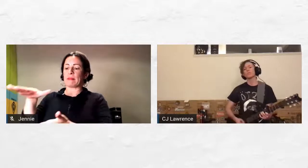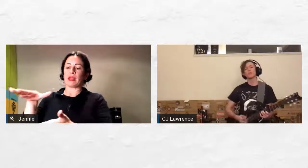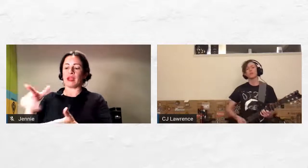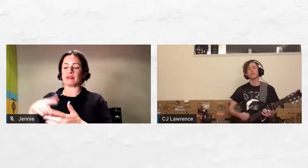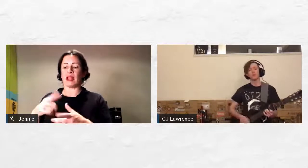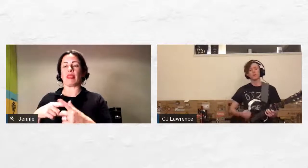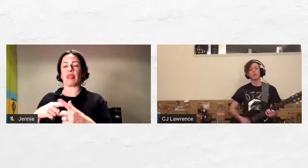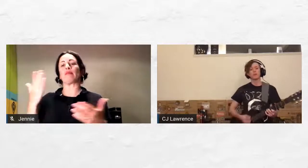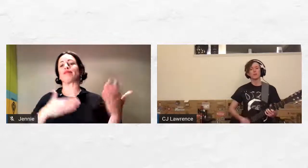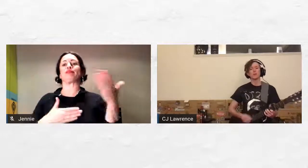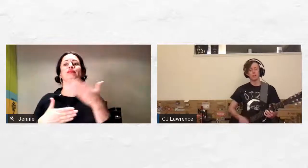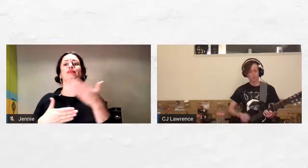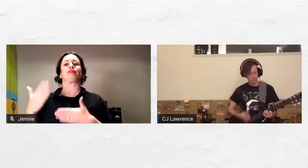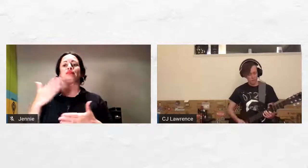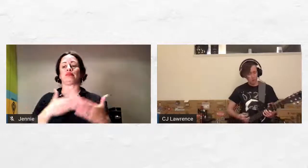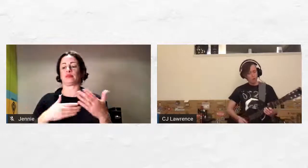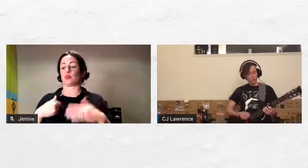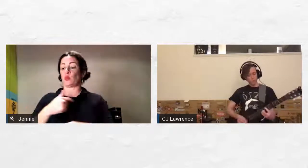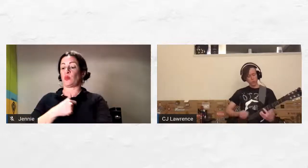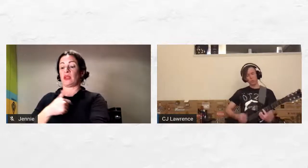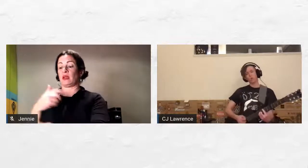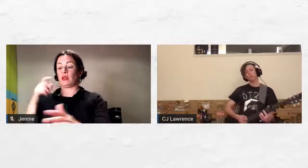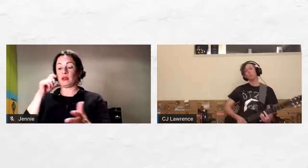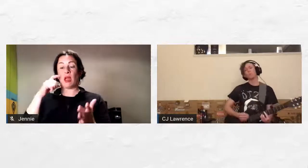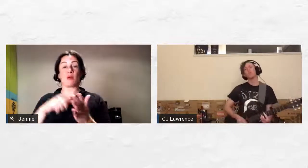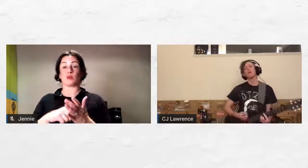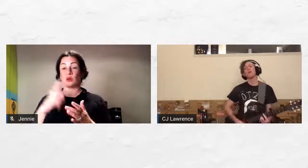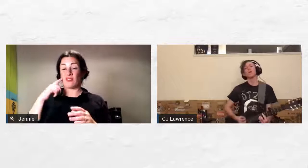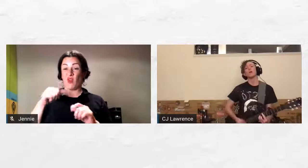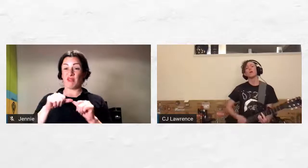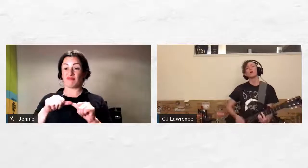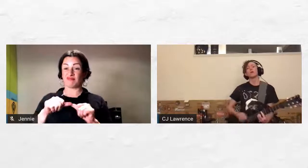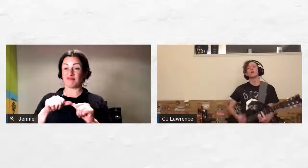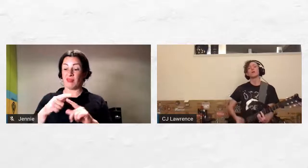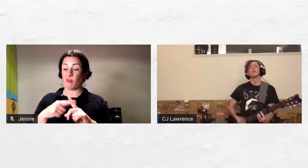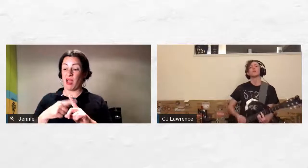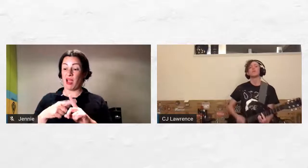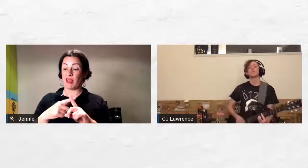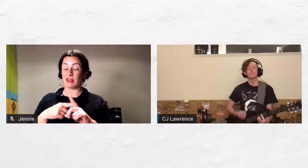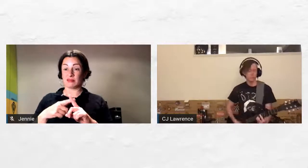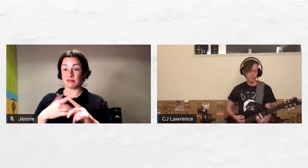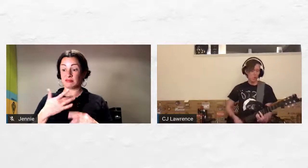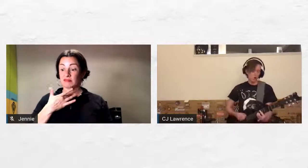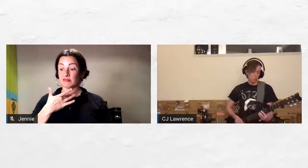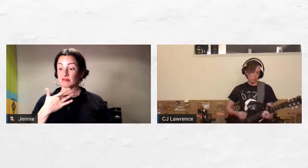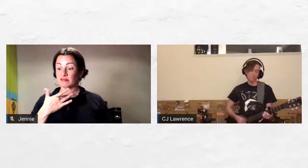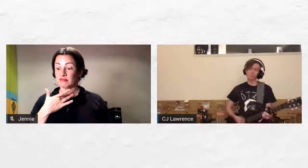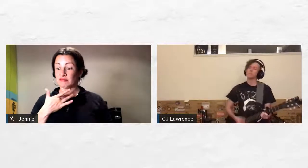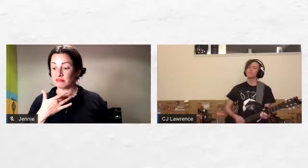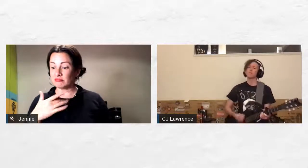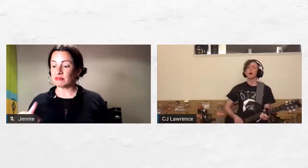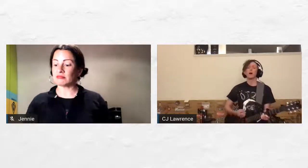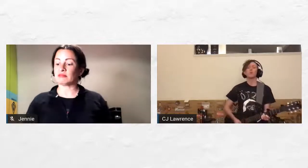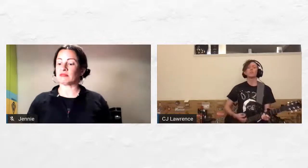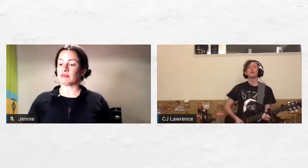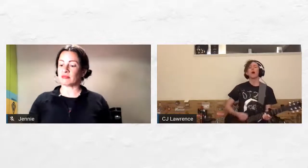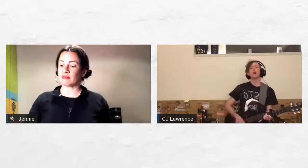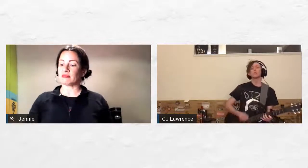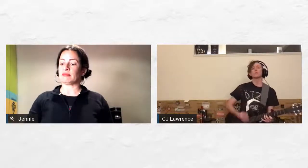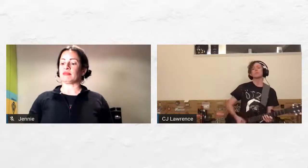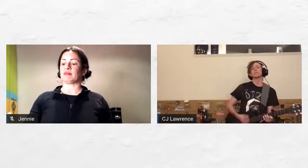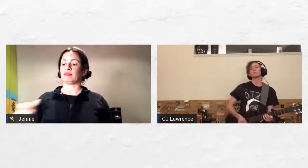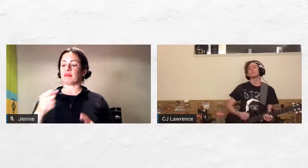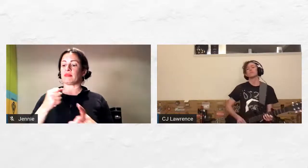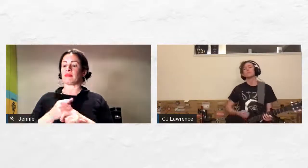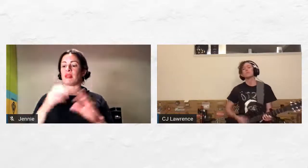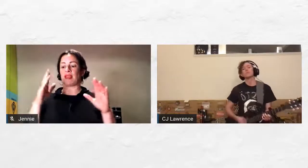with it for months. With sunflower